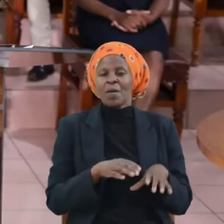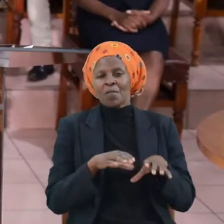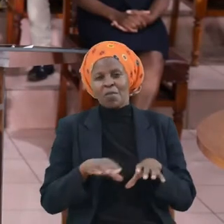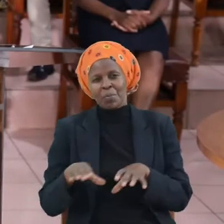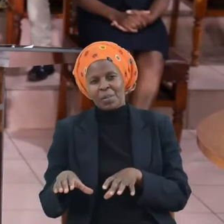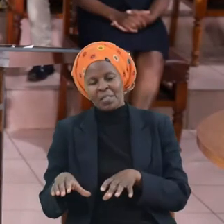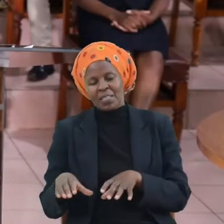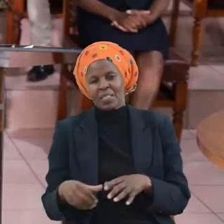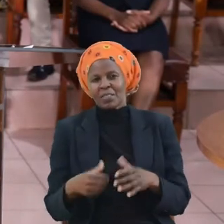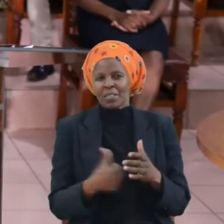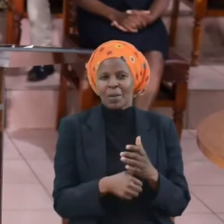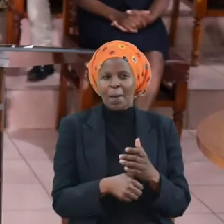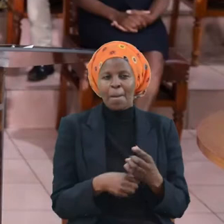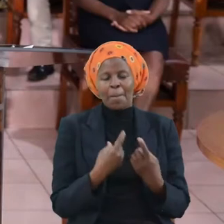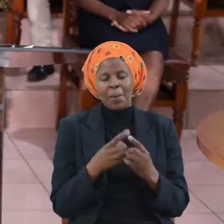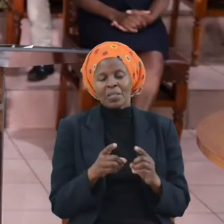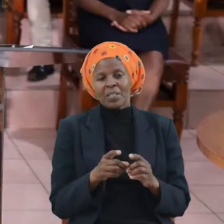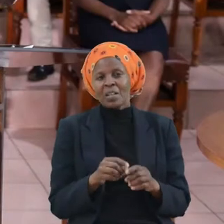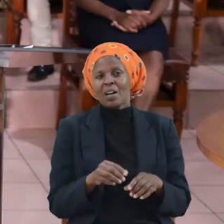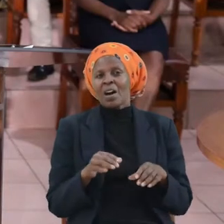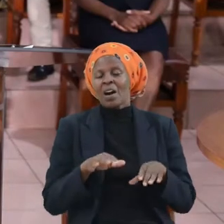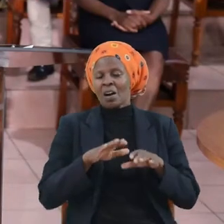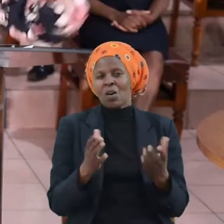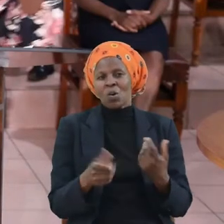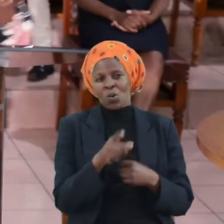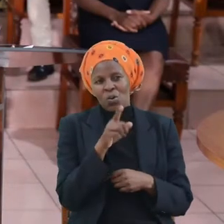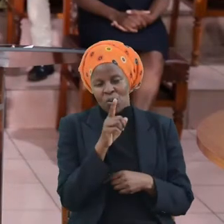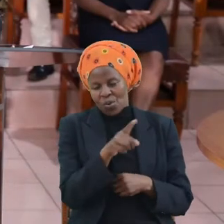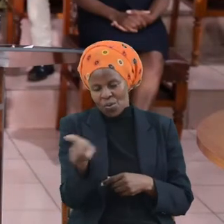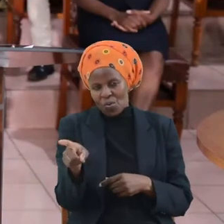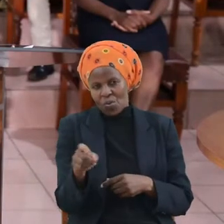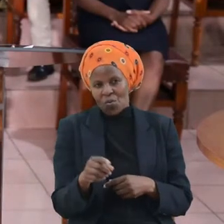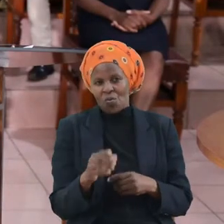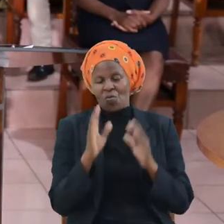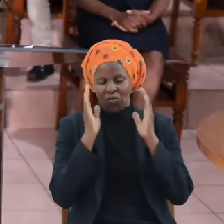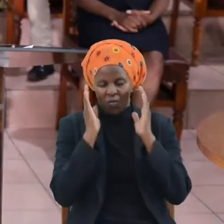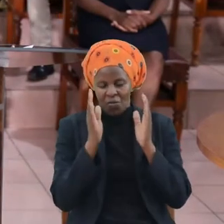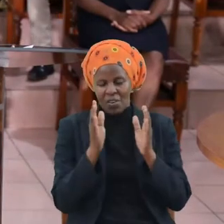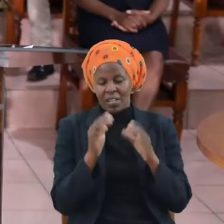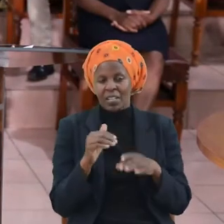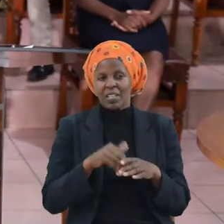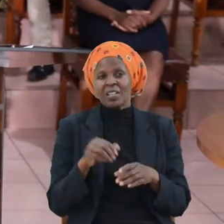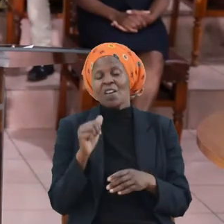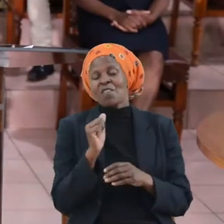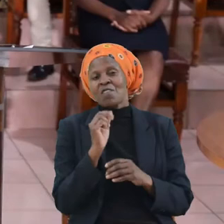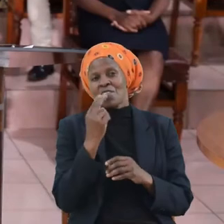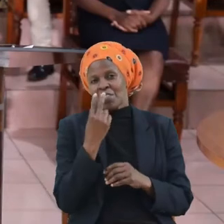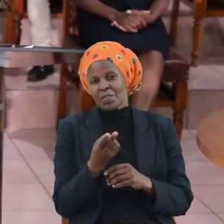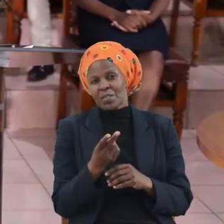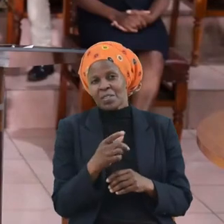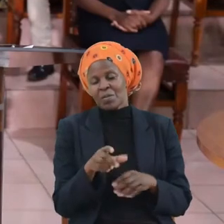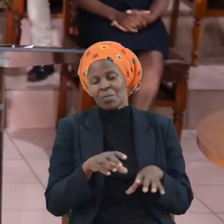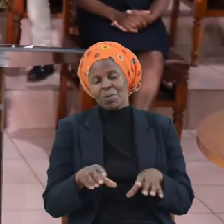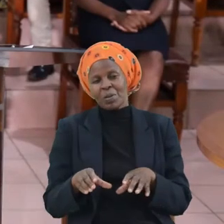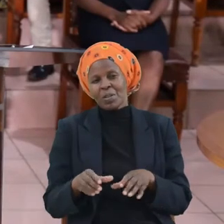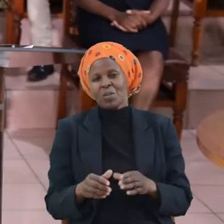how we'll face them will determine the next step that the Lord will take us. We bless our Lord this morning. And we